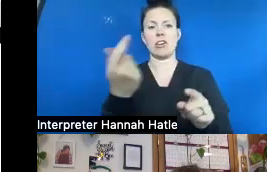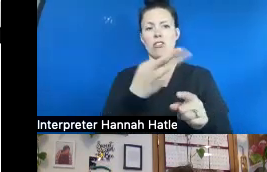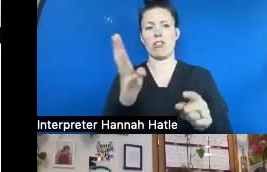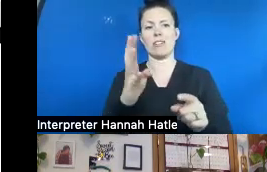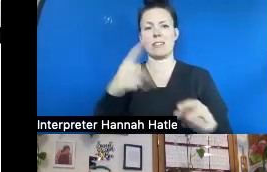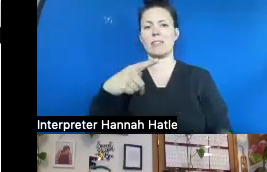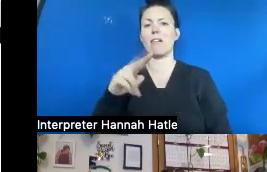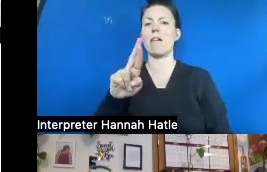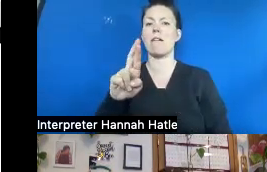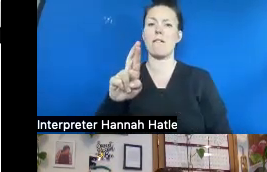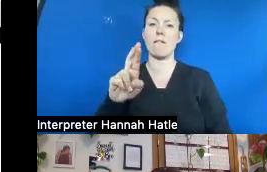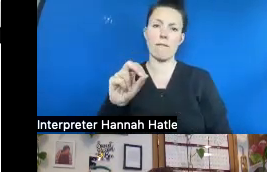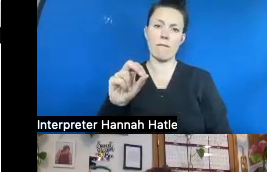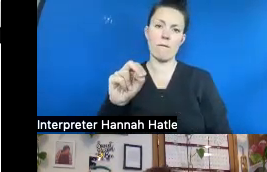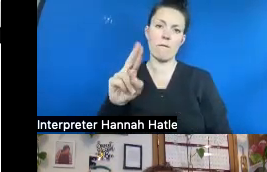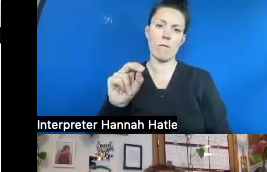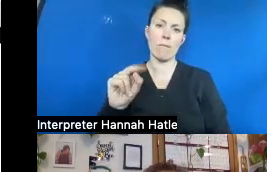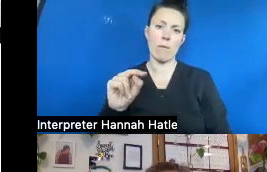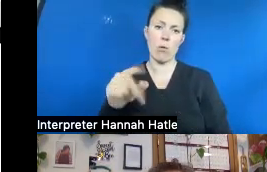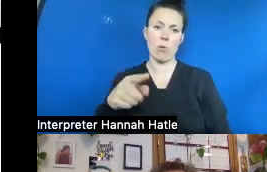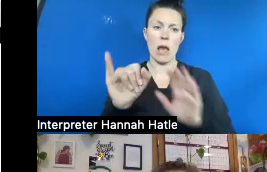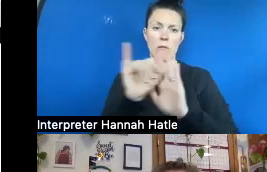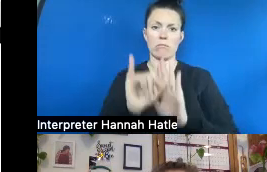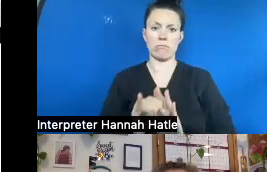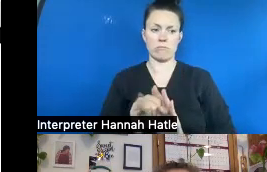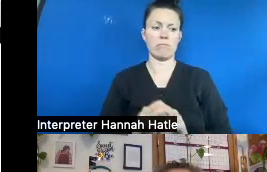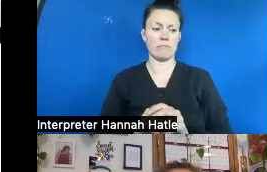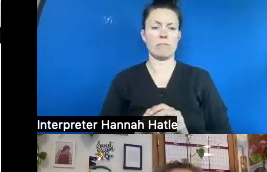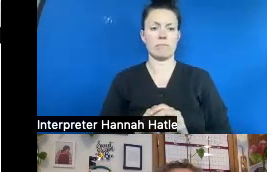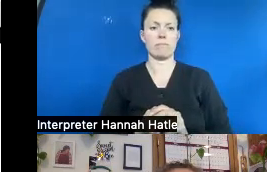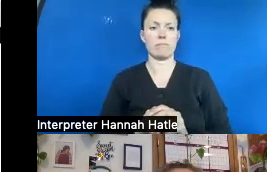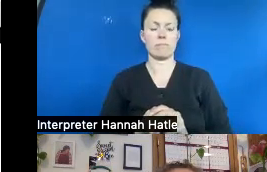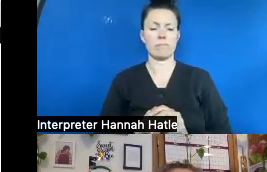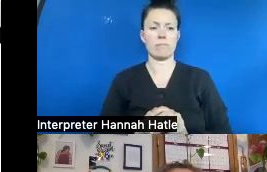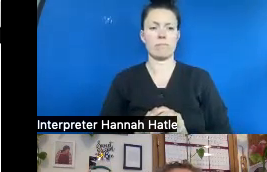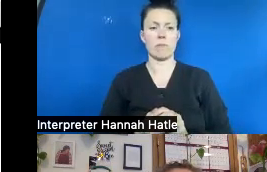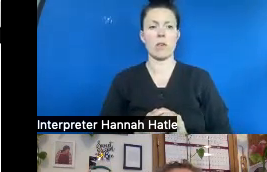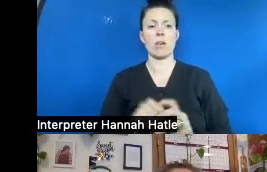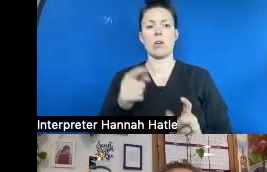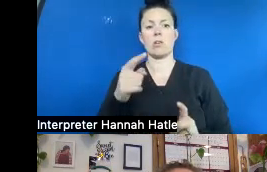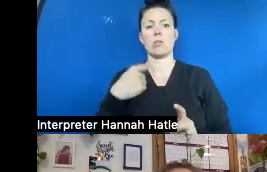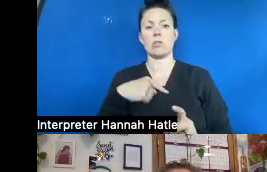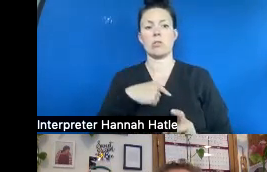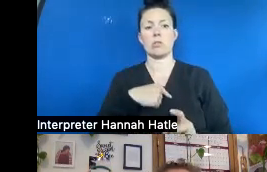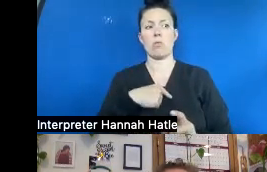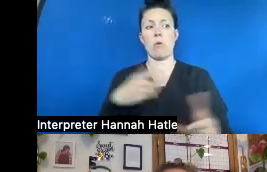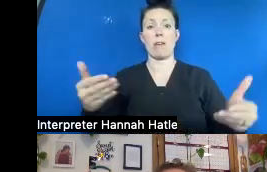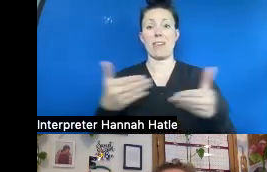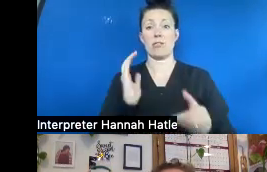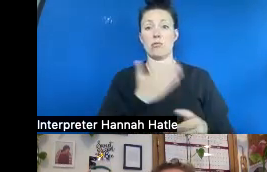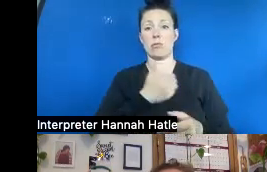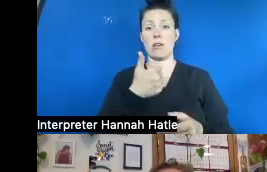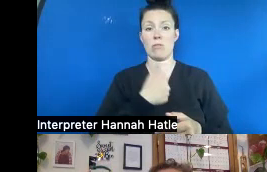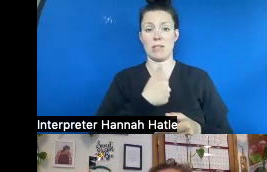pronouns. And I suppose they have asked us, you know, when we're introducing ourselves in